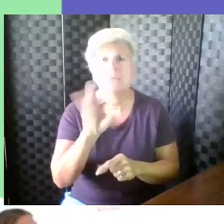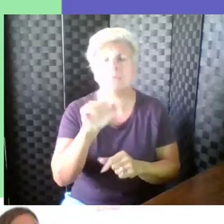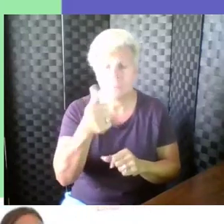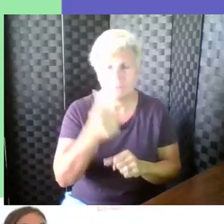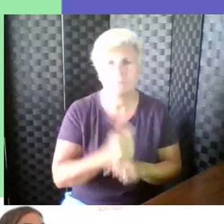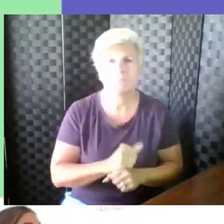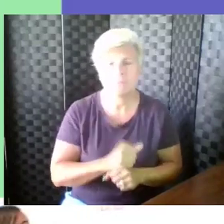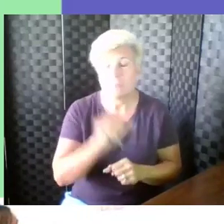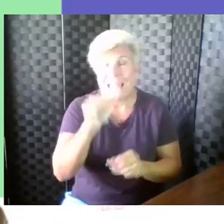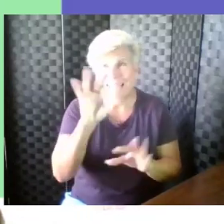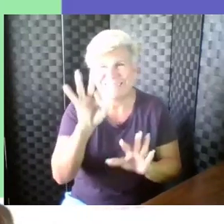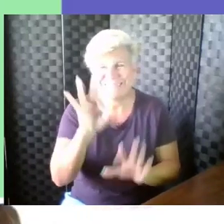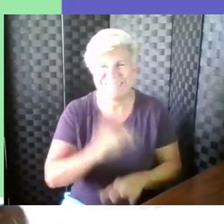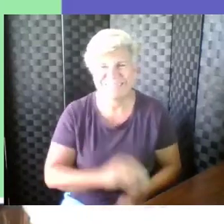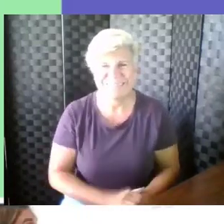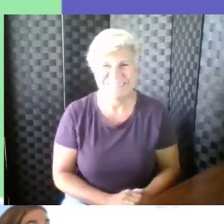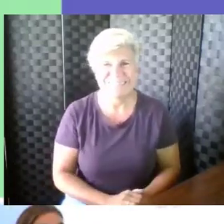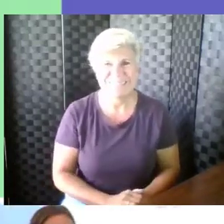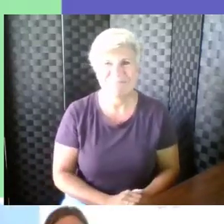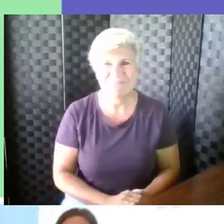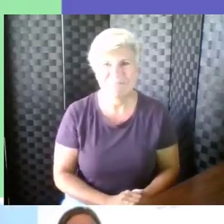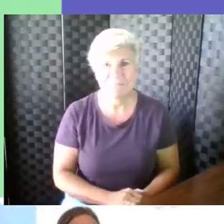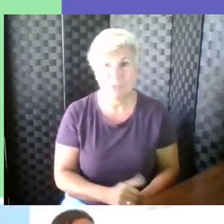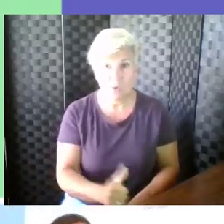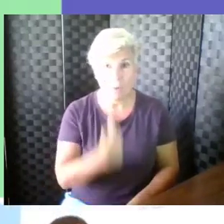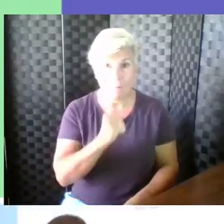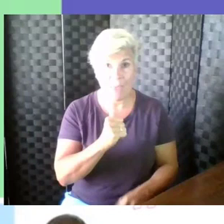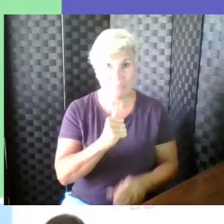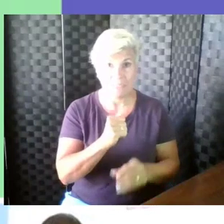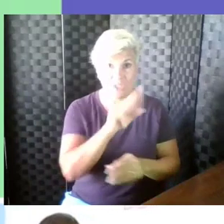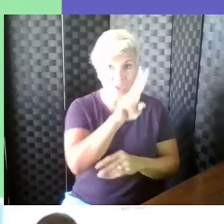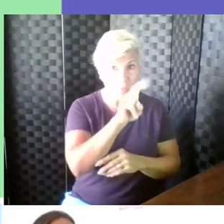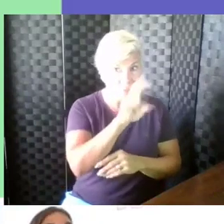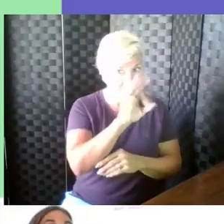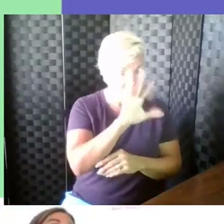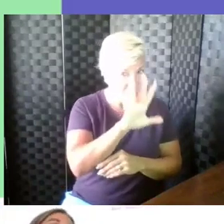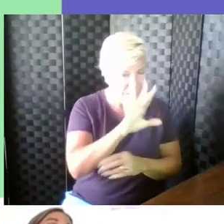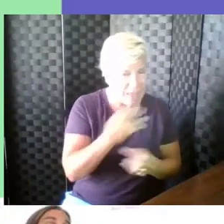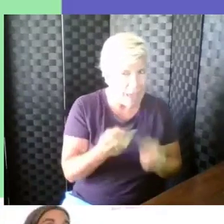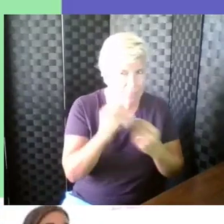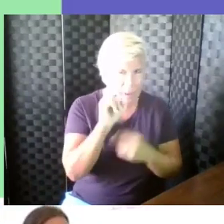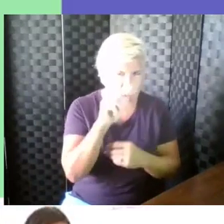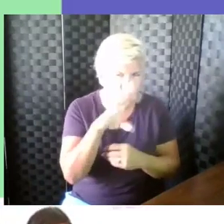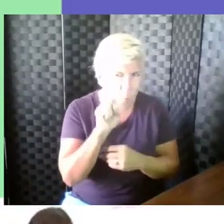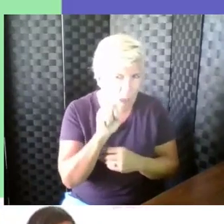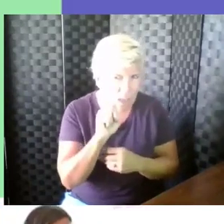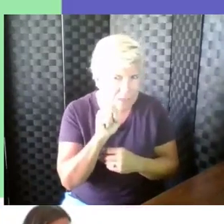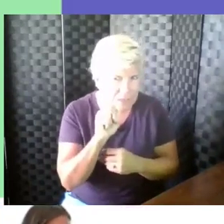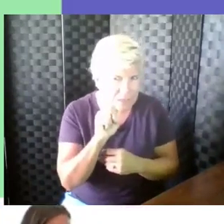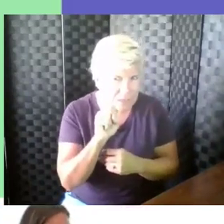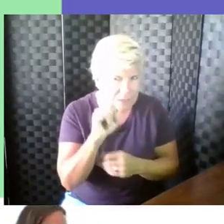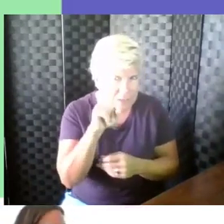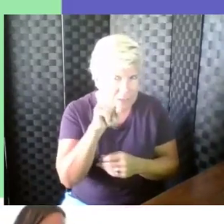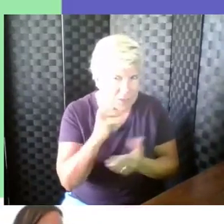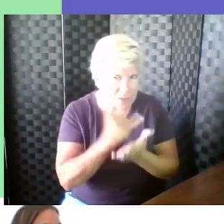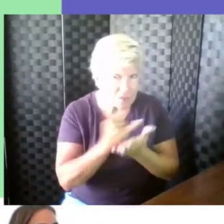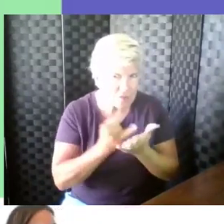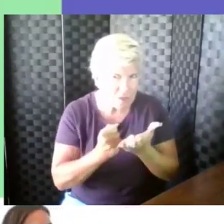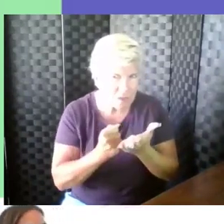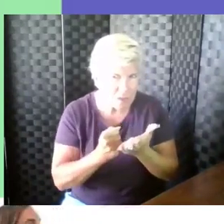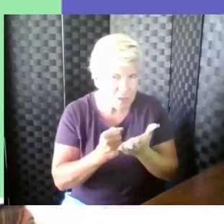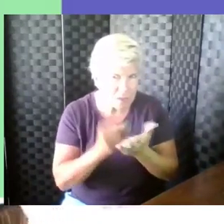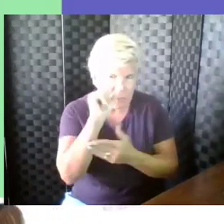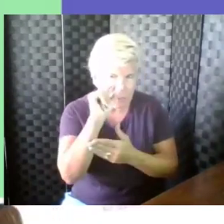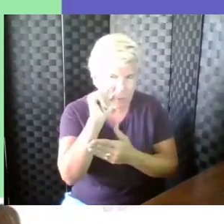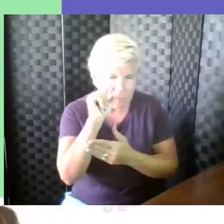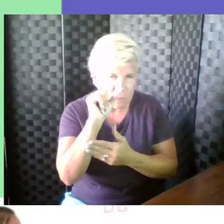8, 9. I think I got it. Okay, going back to that whole number, 295. How many ones should I draw? How many little unit